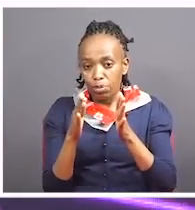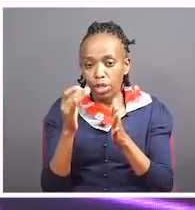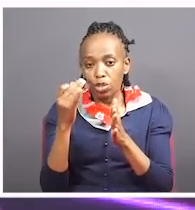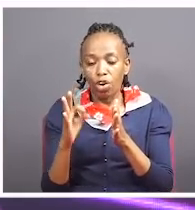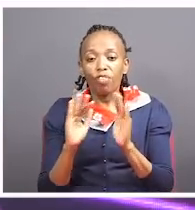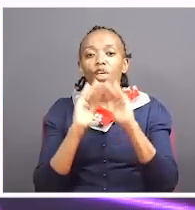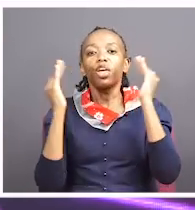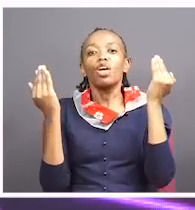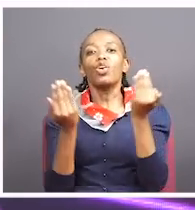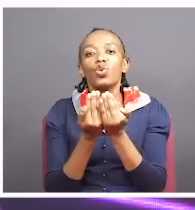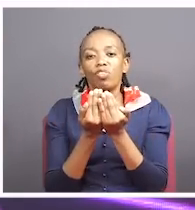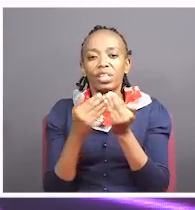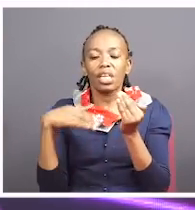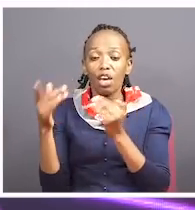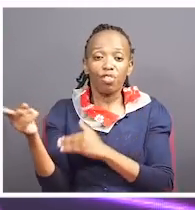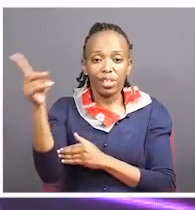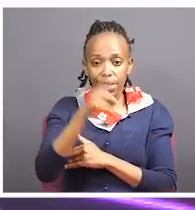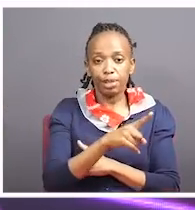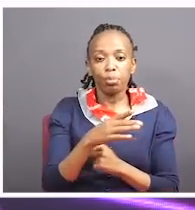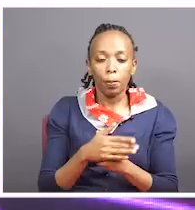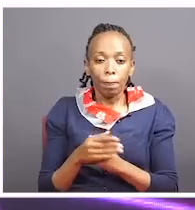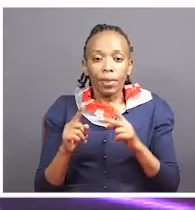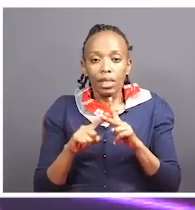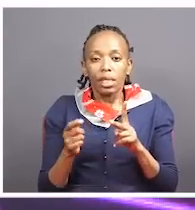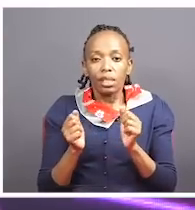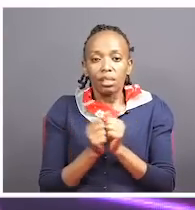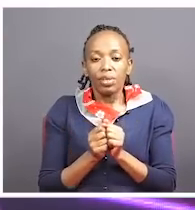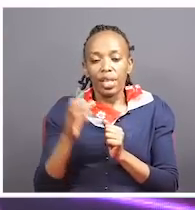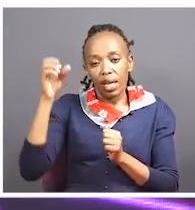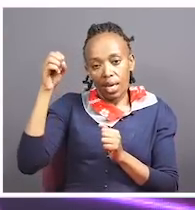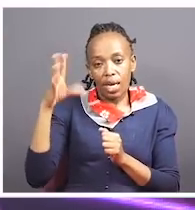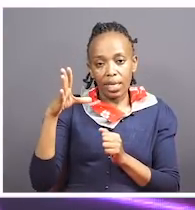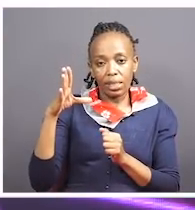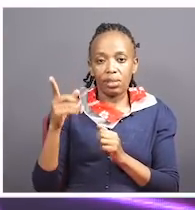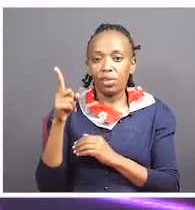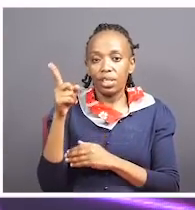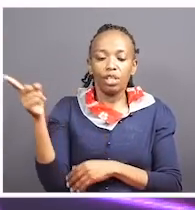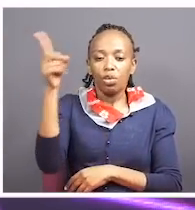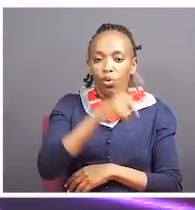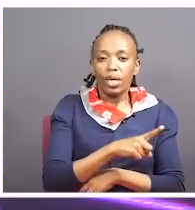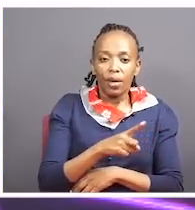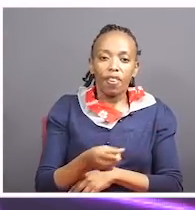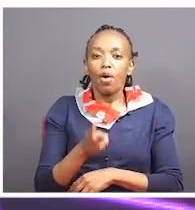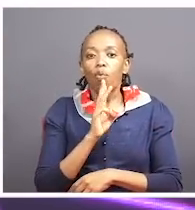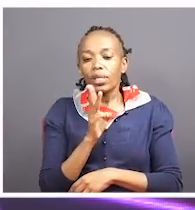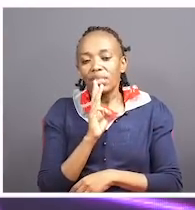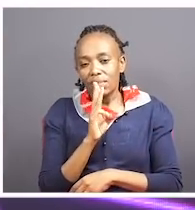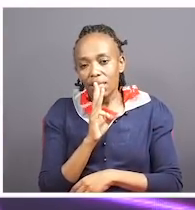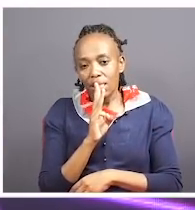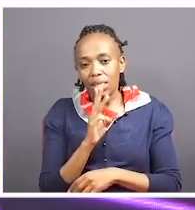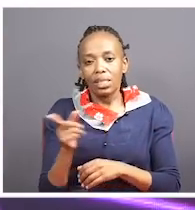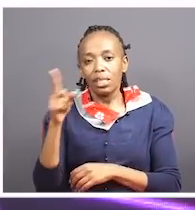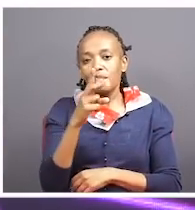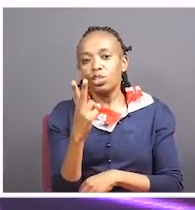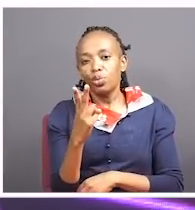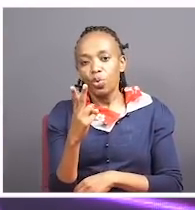aspect of the universe every day, beginning with the light on day one, the waters in